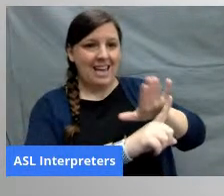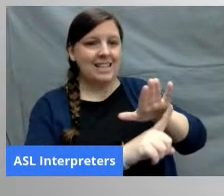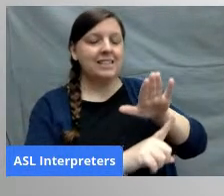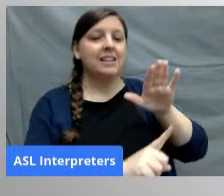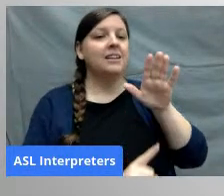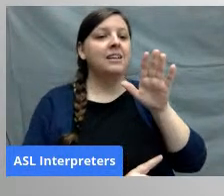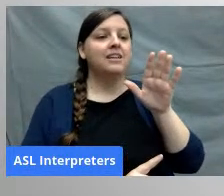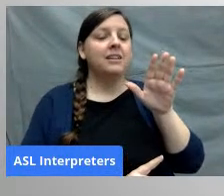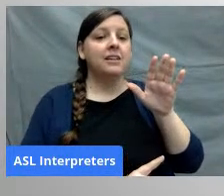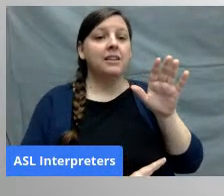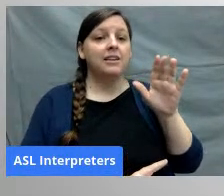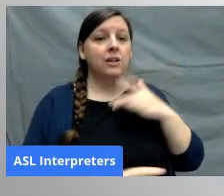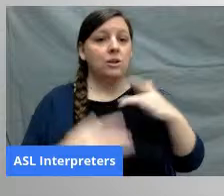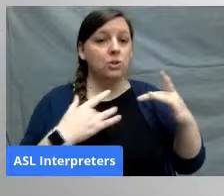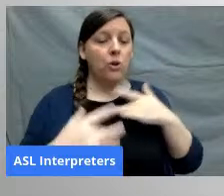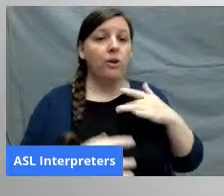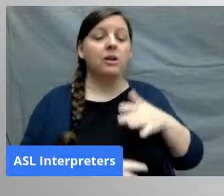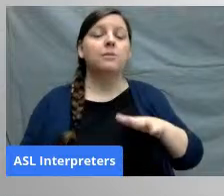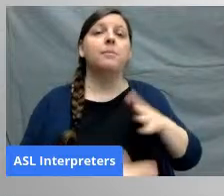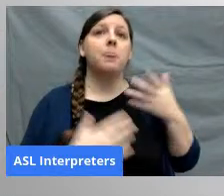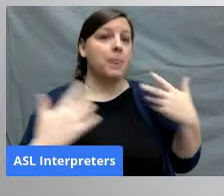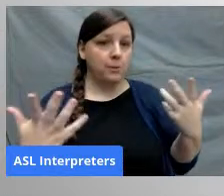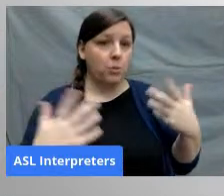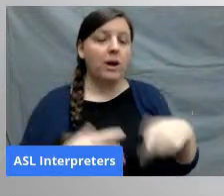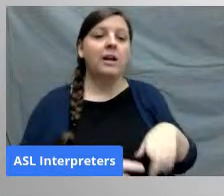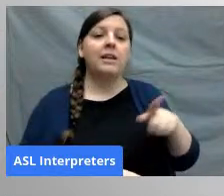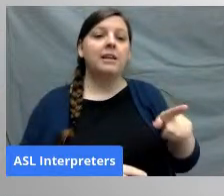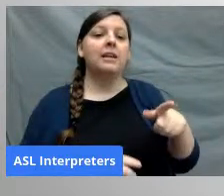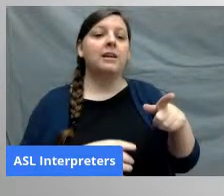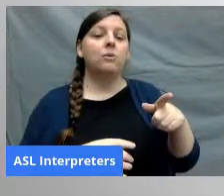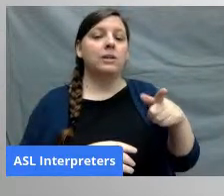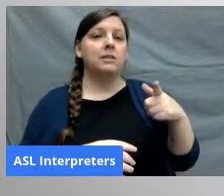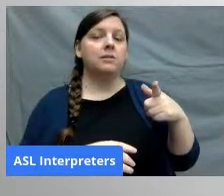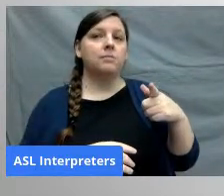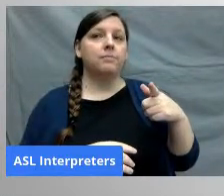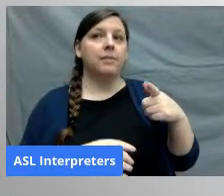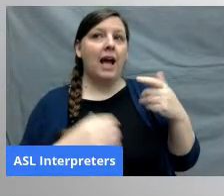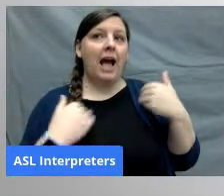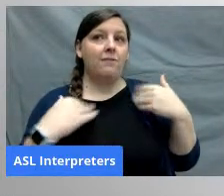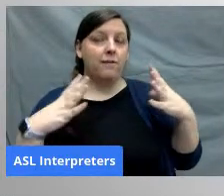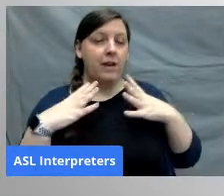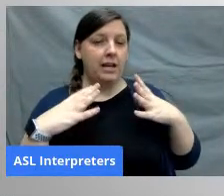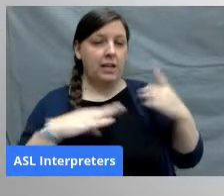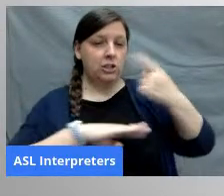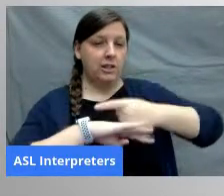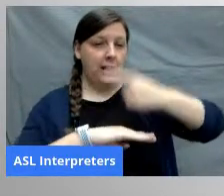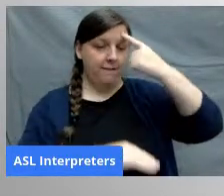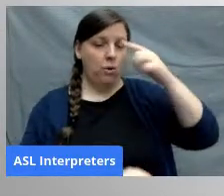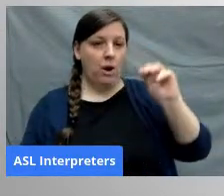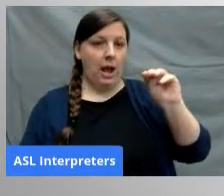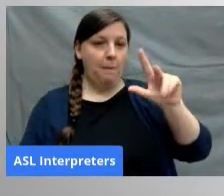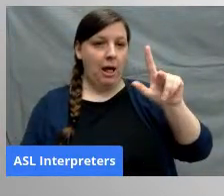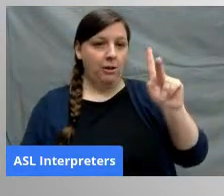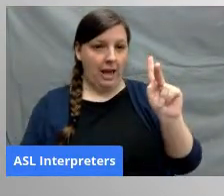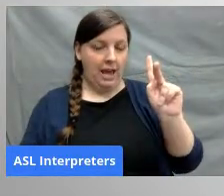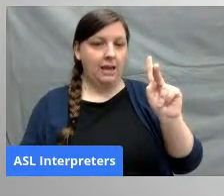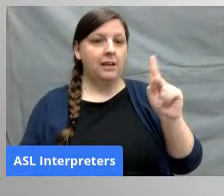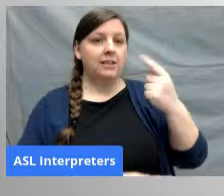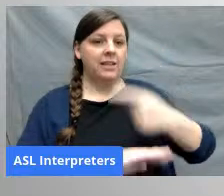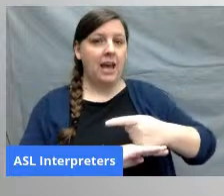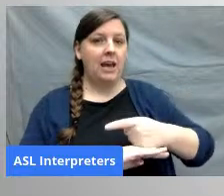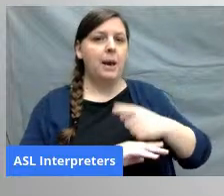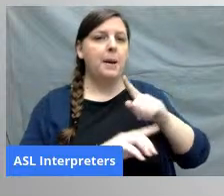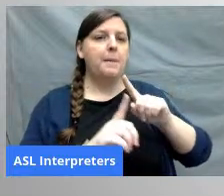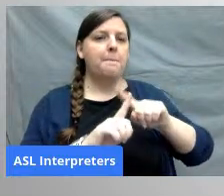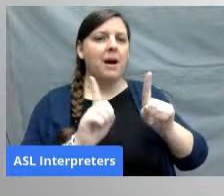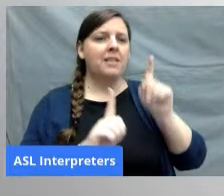MLK Day, they had a makeup day. They still had to work on it. And so he was He was very livid about that because he did not think that that was